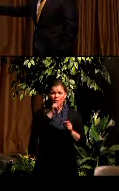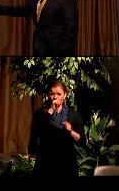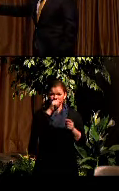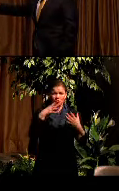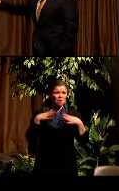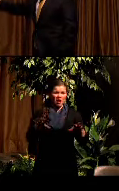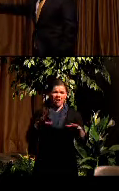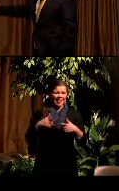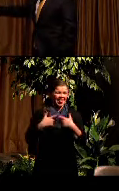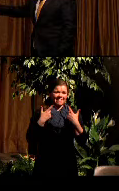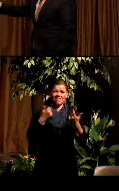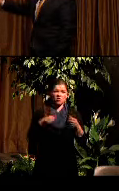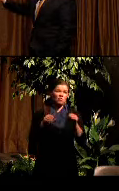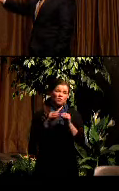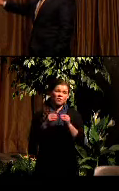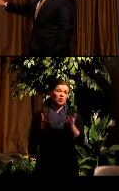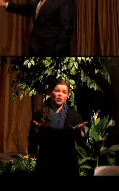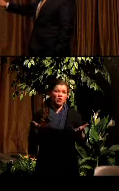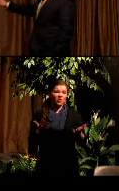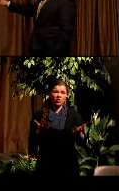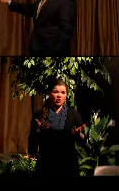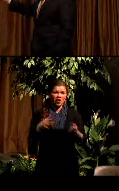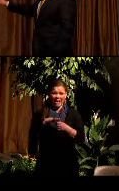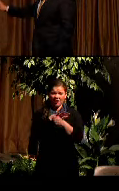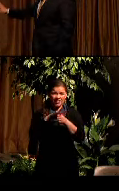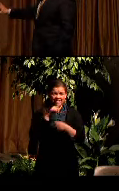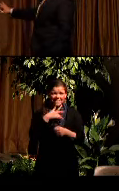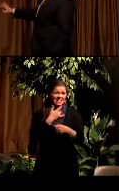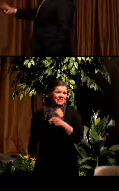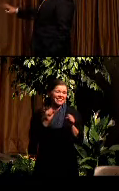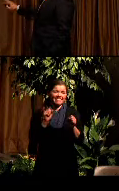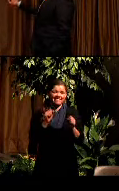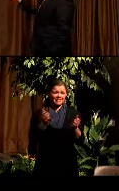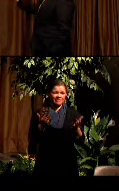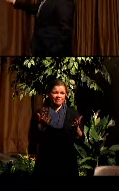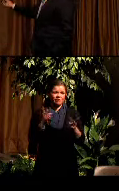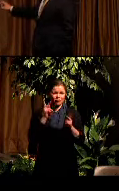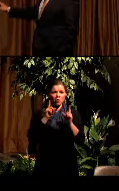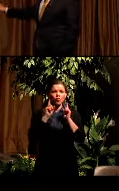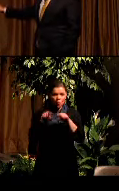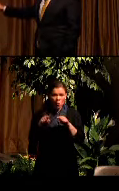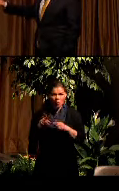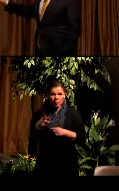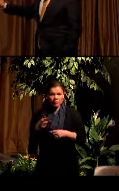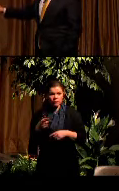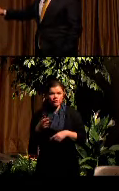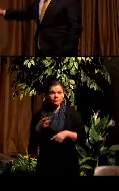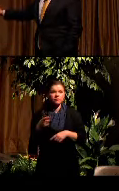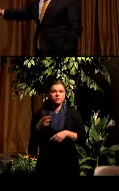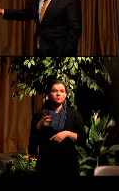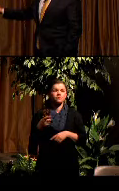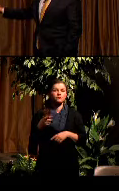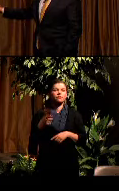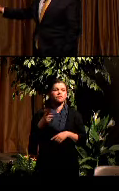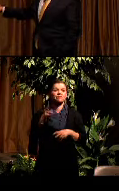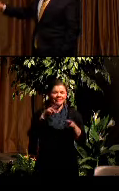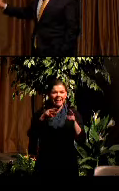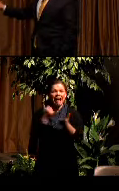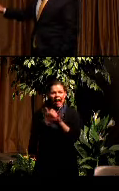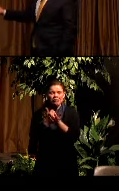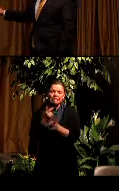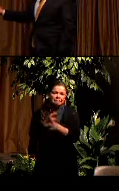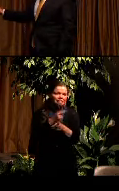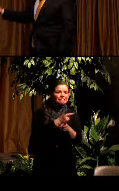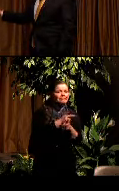these habitats, which is essential, they managed the cowbirds, they managed the habitats, I'm happy to say that we're up to 1,700 singing males,